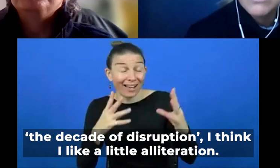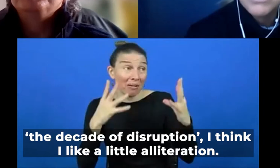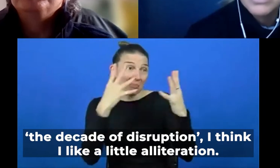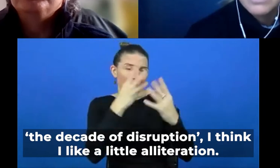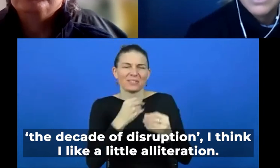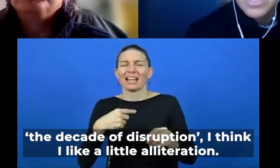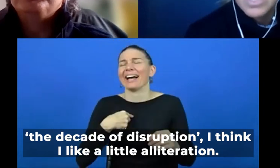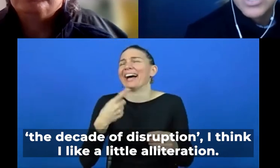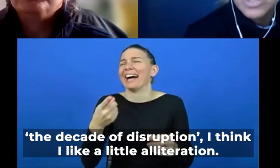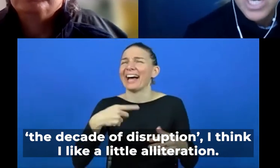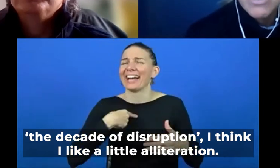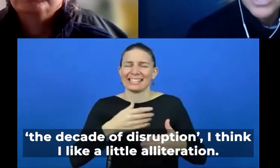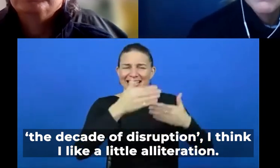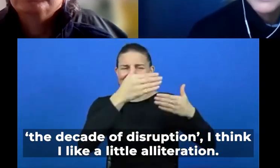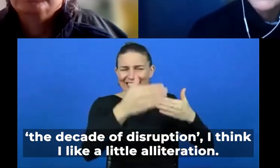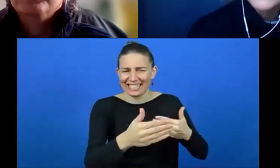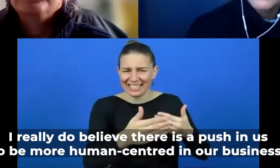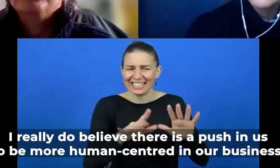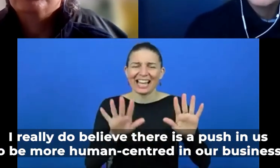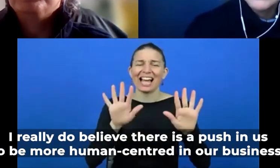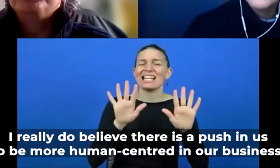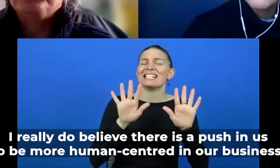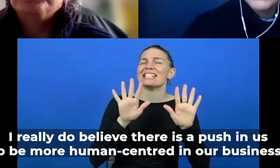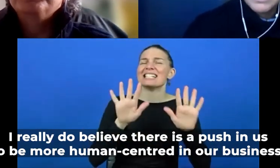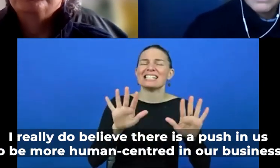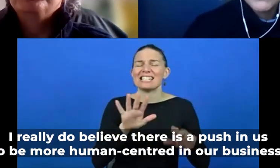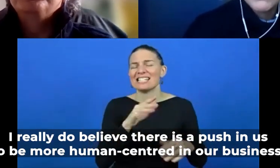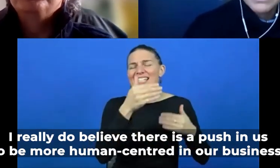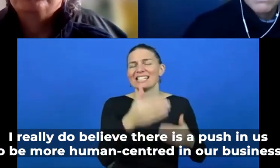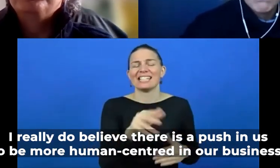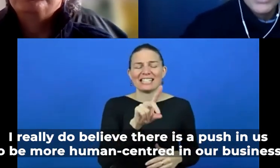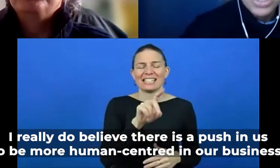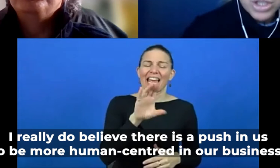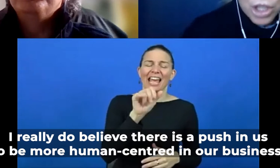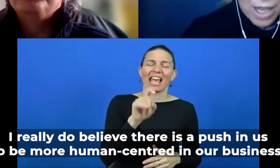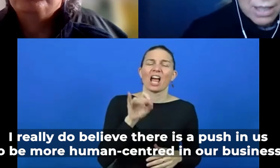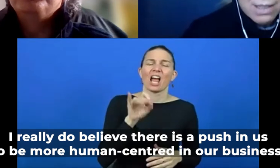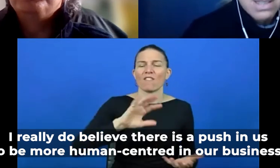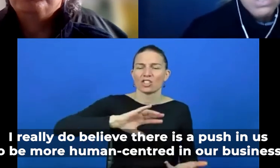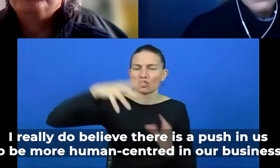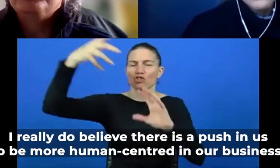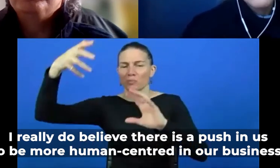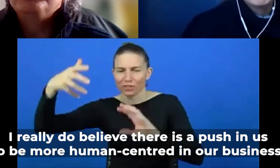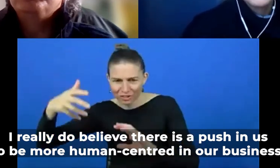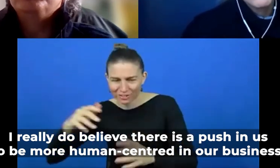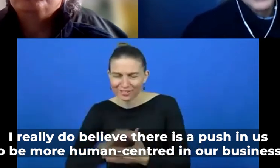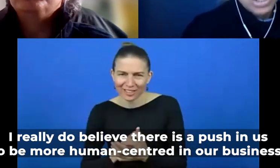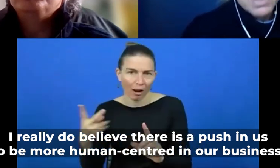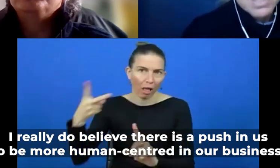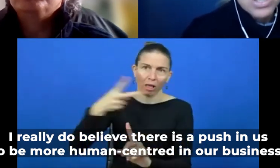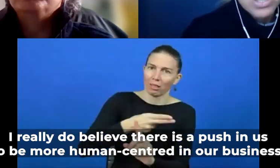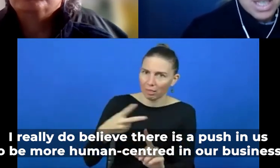of disruption. I think I like alliteration, but I really do believe there is a push in us to be